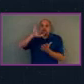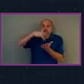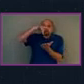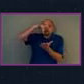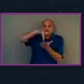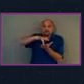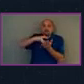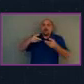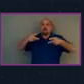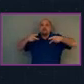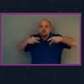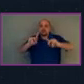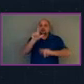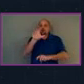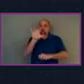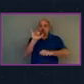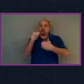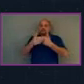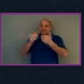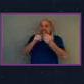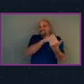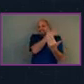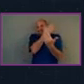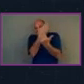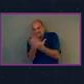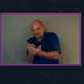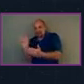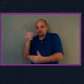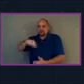to them and image them easily.